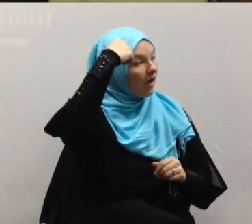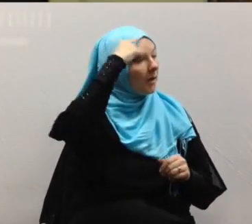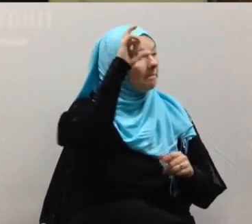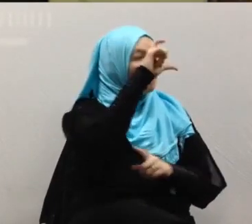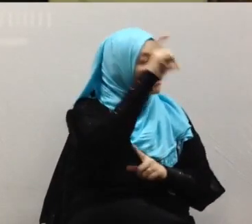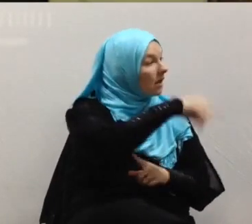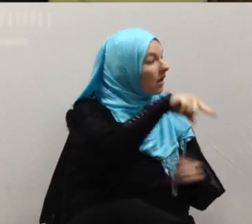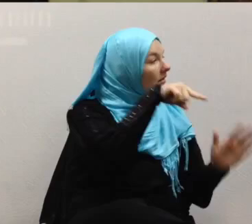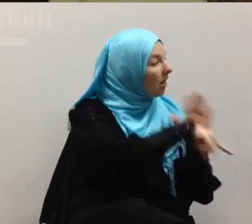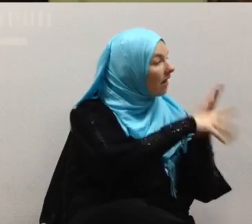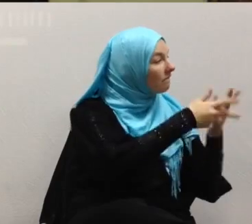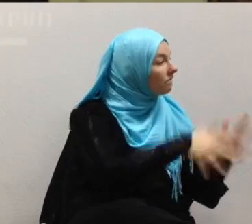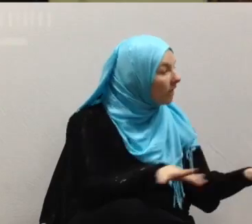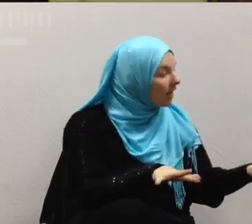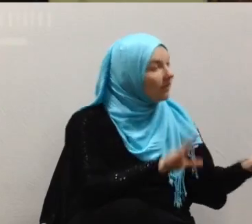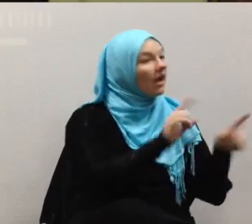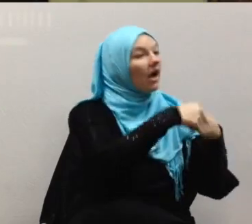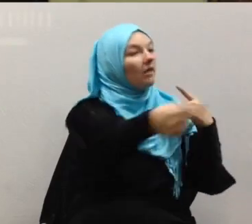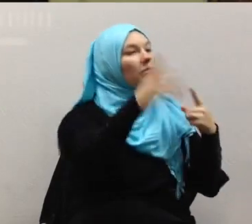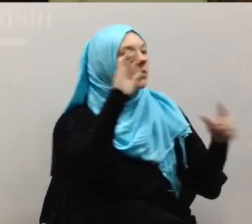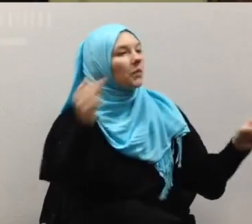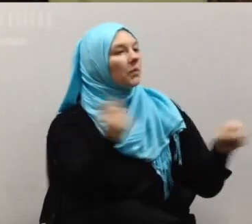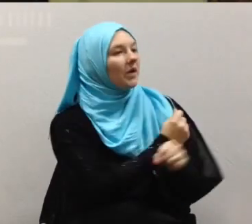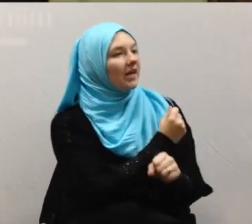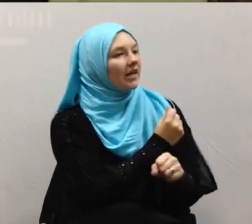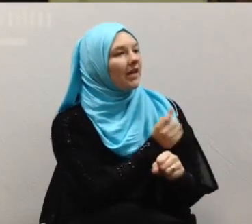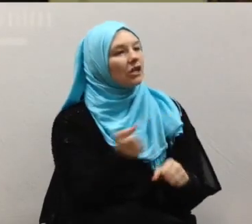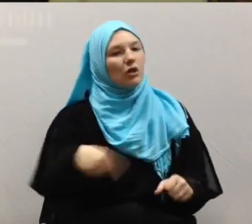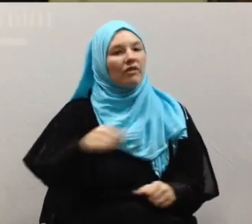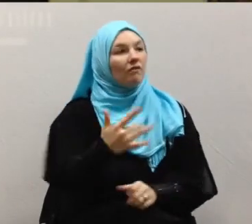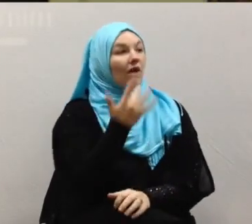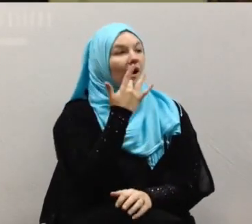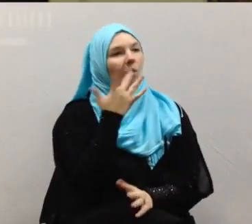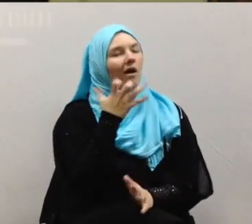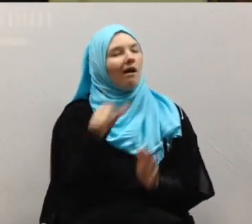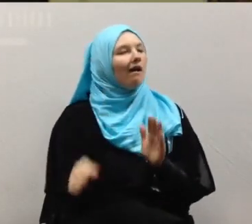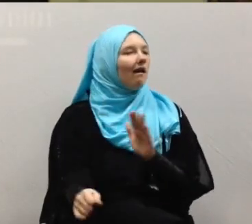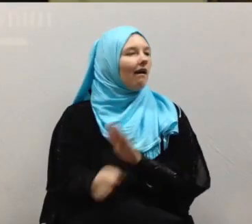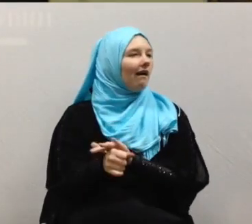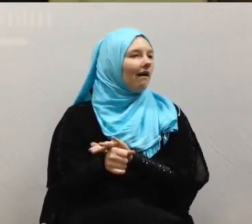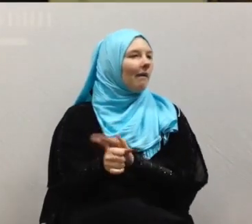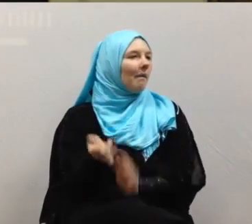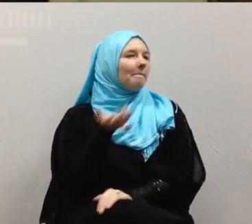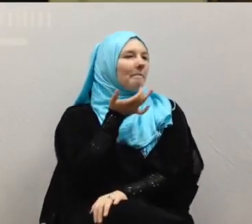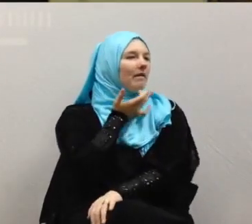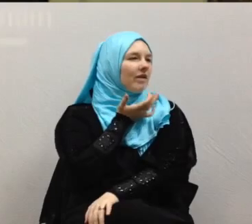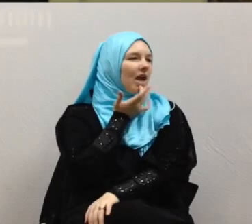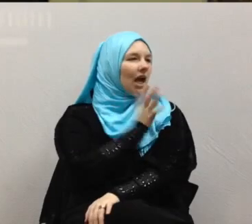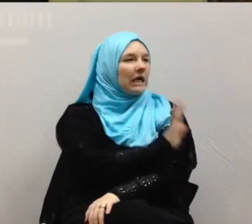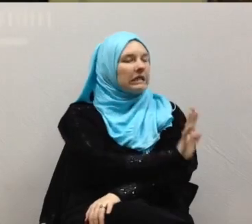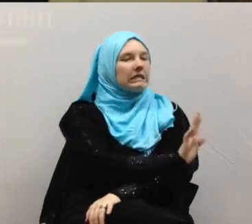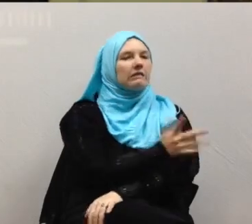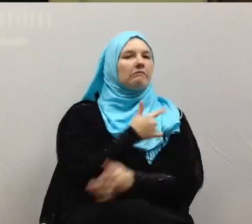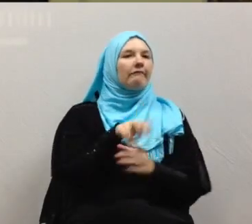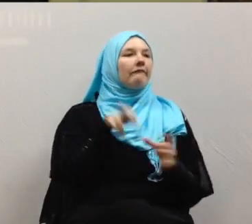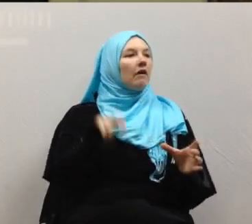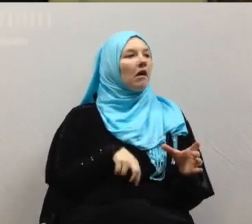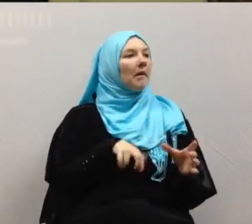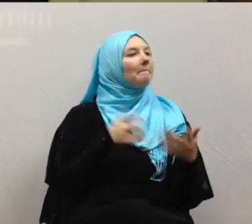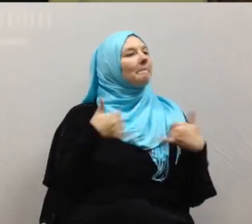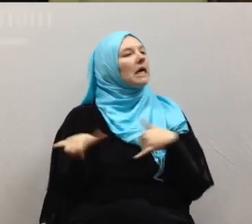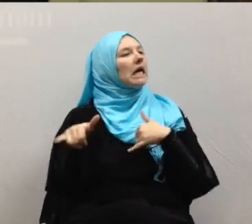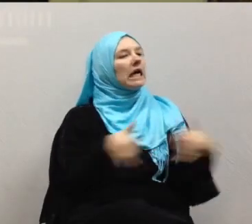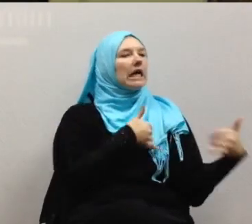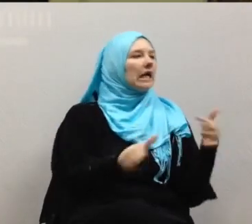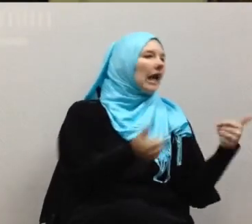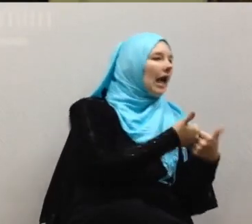would rather stay behind, they would rather hide and play hypocrites. But among those